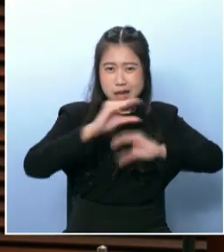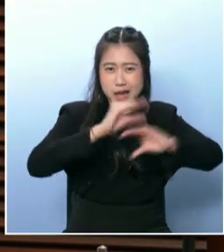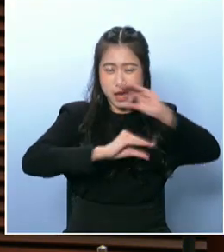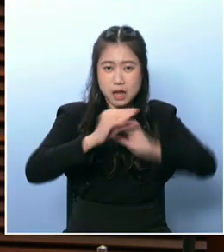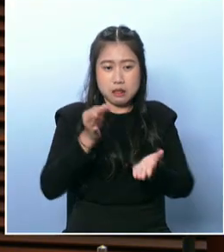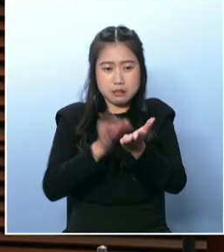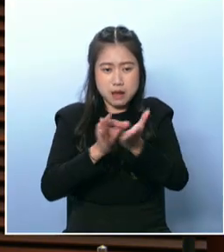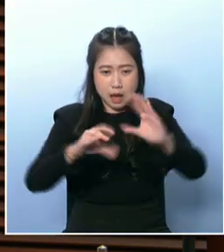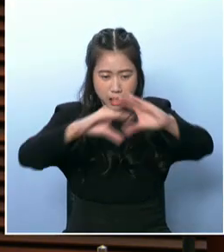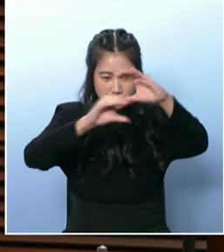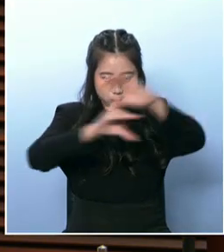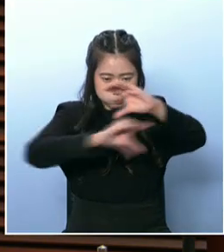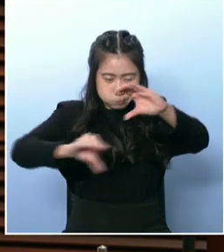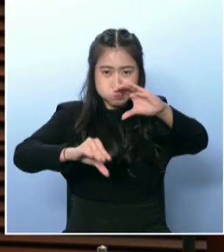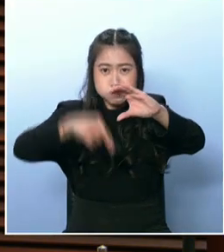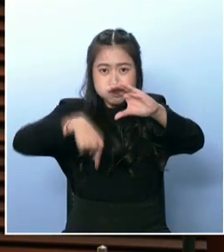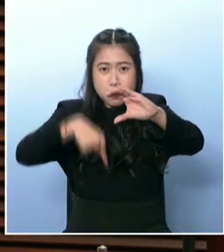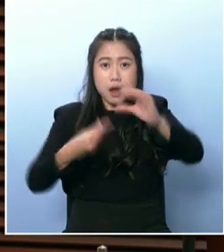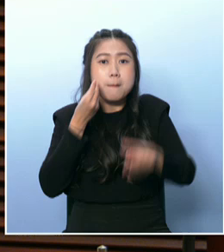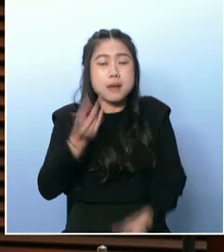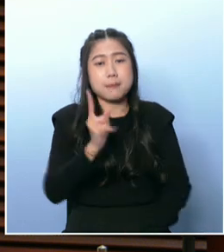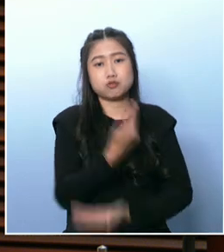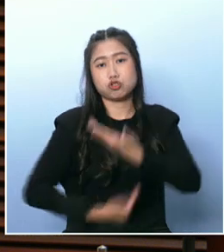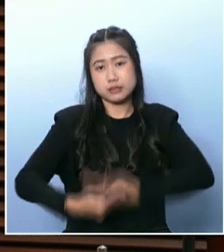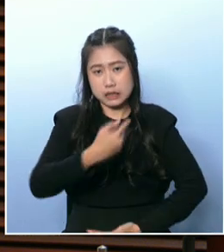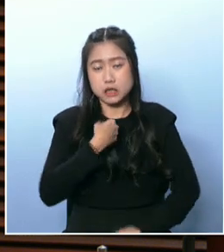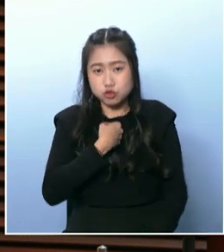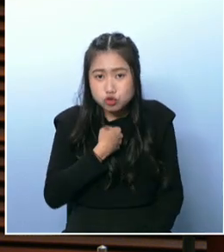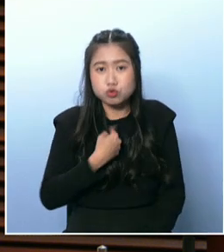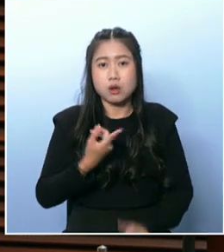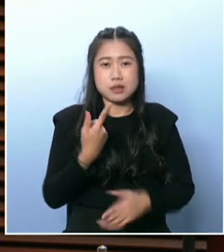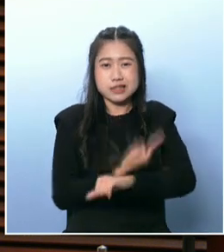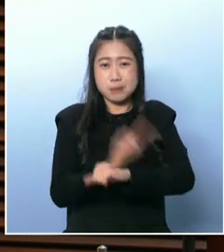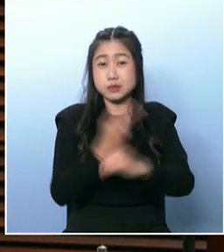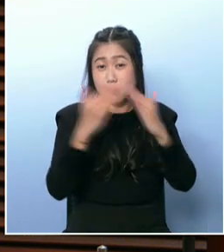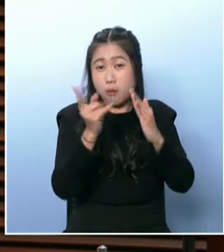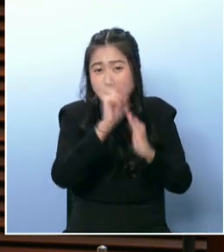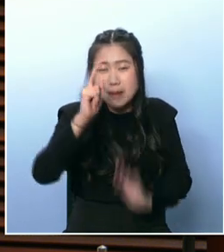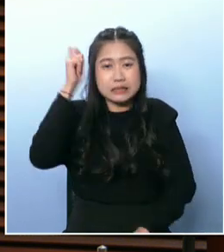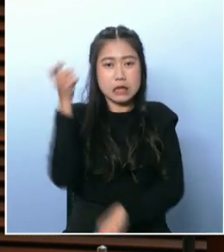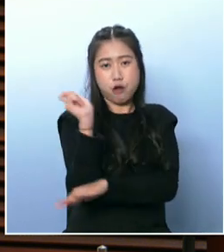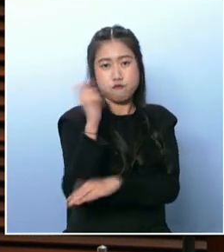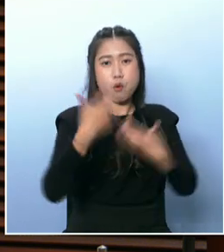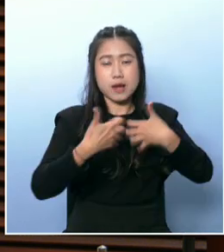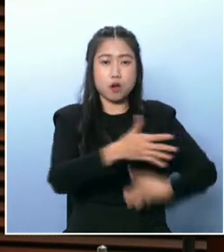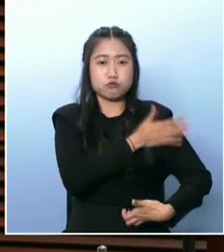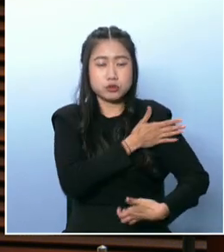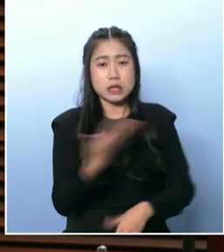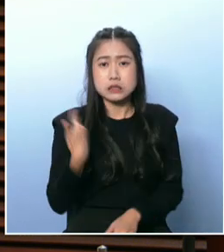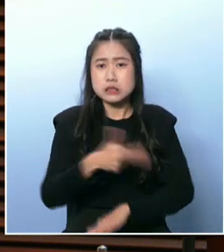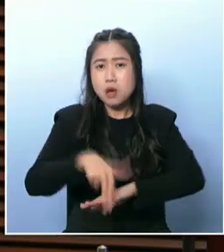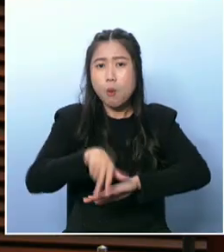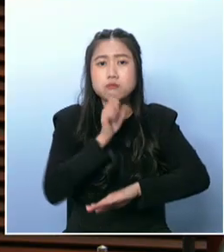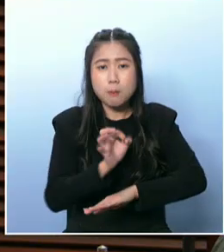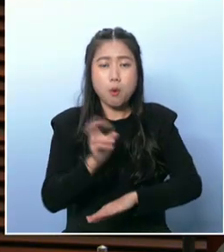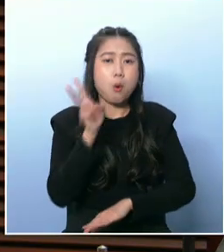housing, and usually the ground floor of transitional housing is set aside for PWDs, and these facilities are